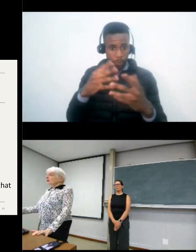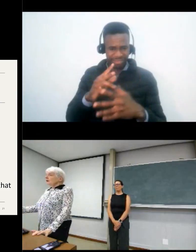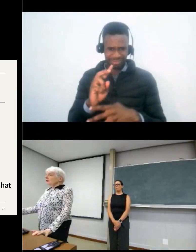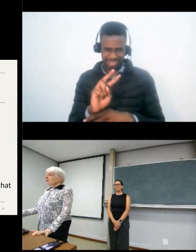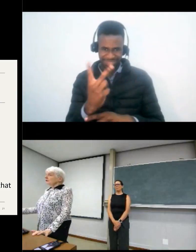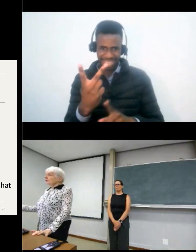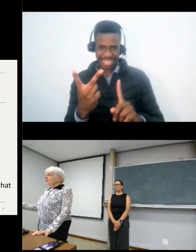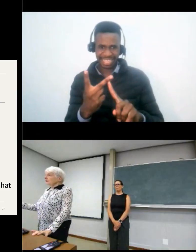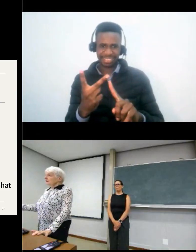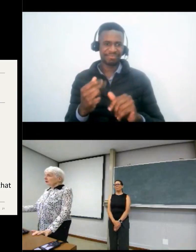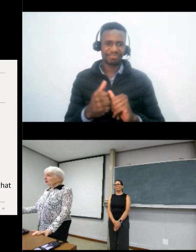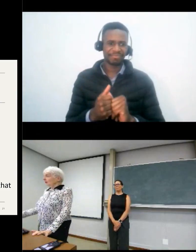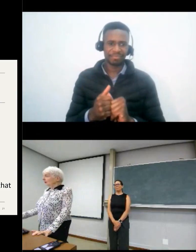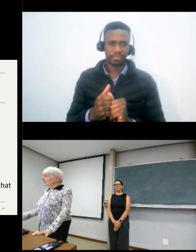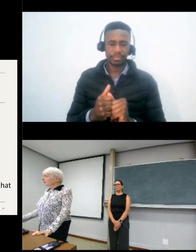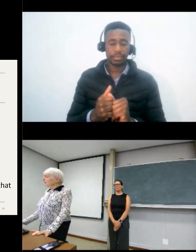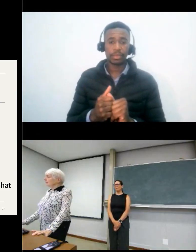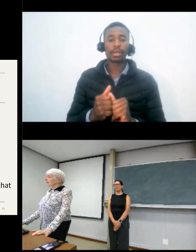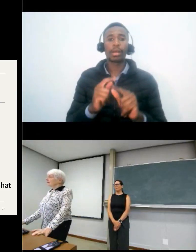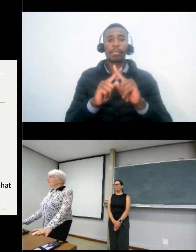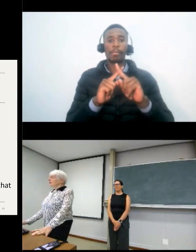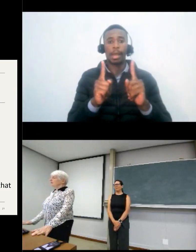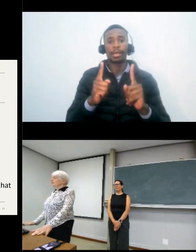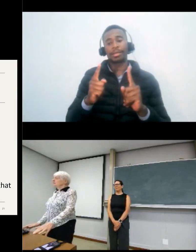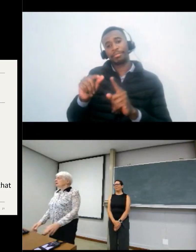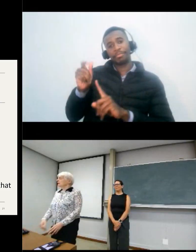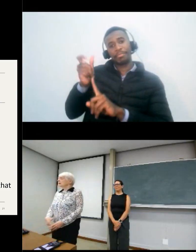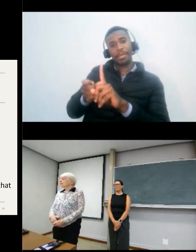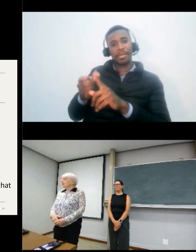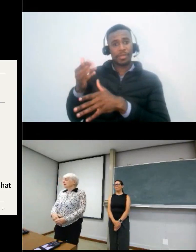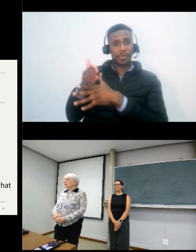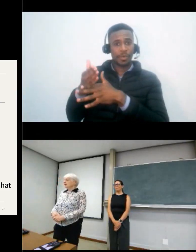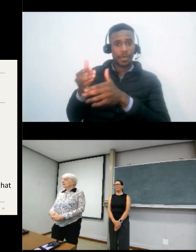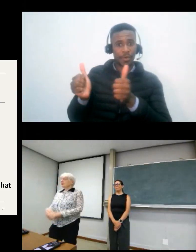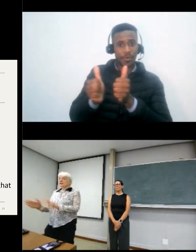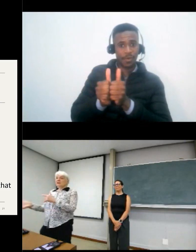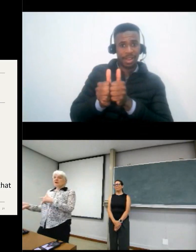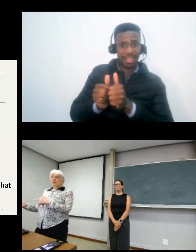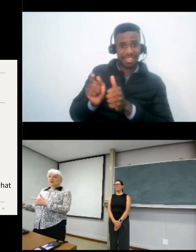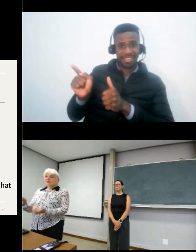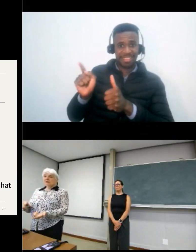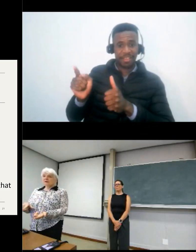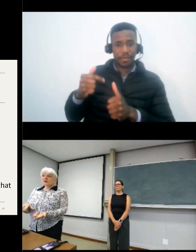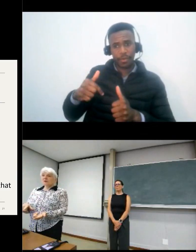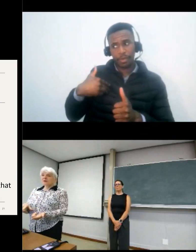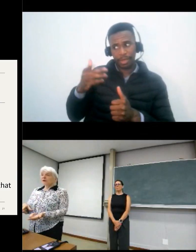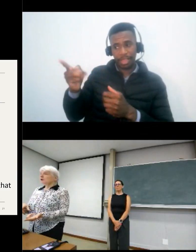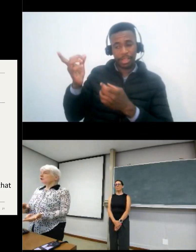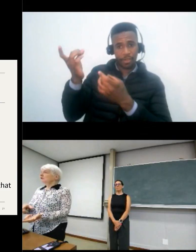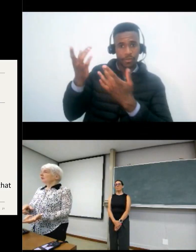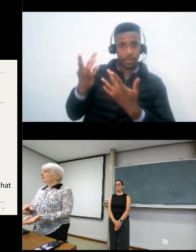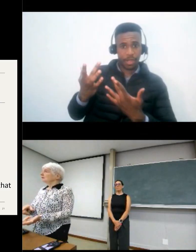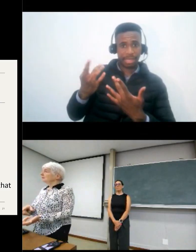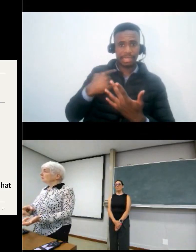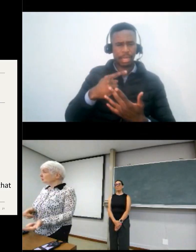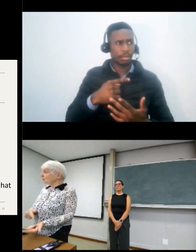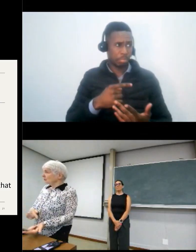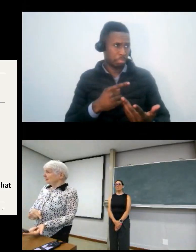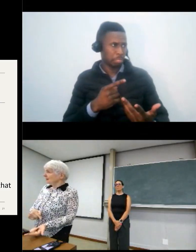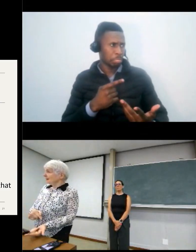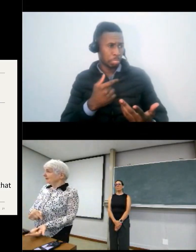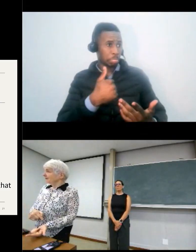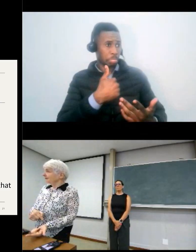However, what we know from a colleague, Ella Wehrmeyer, is that that does not correspond to what she found